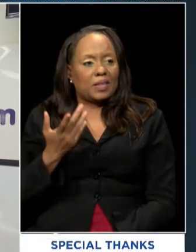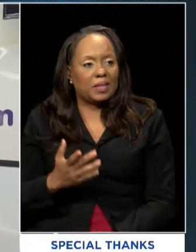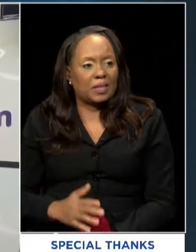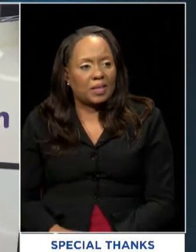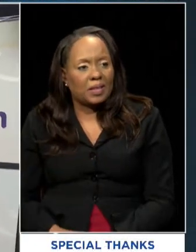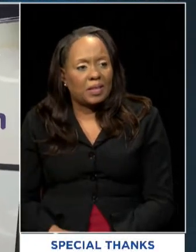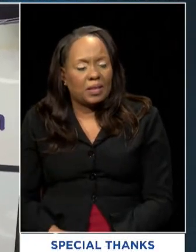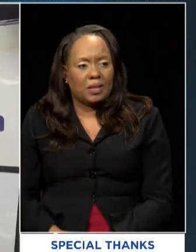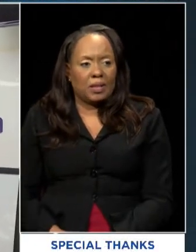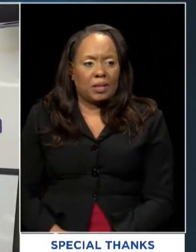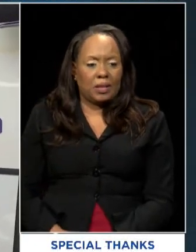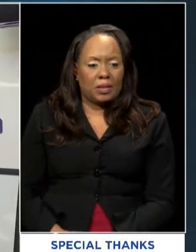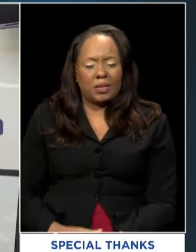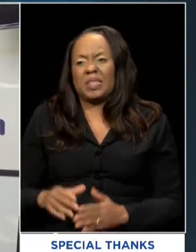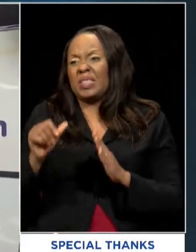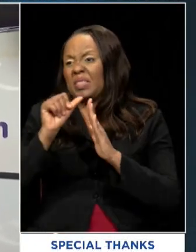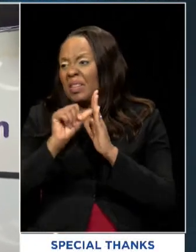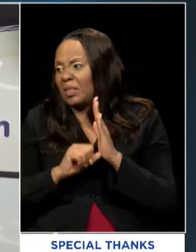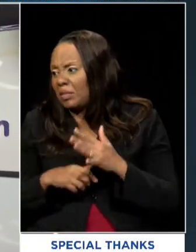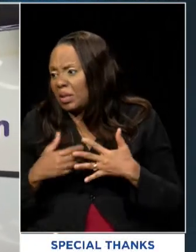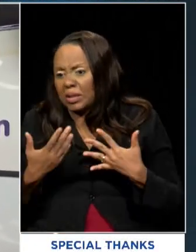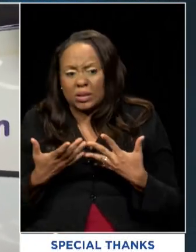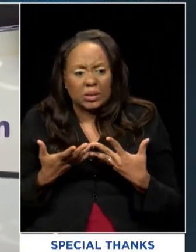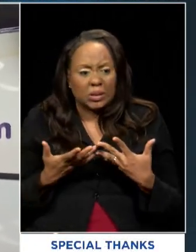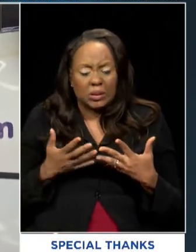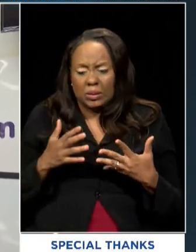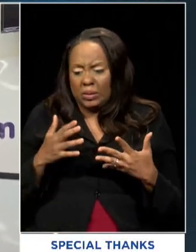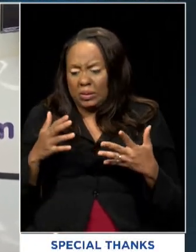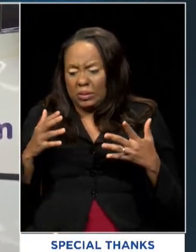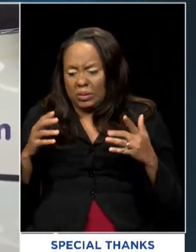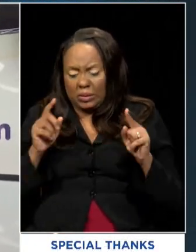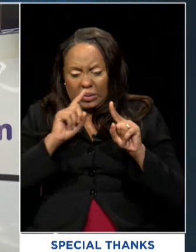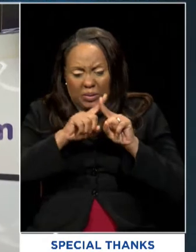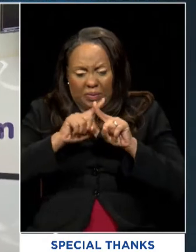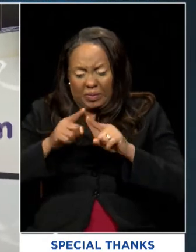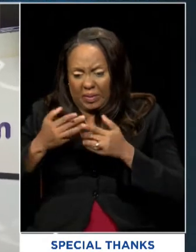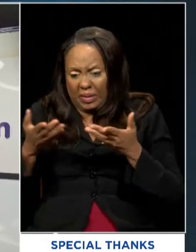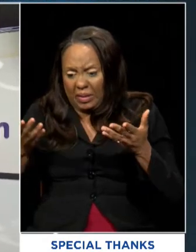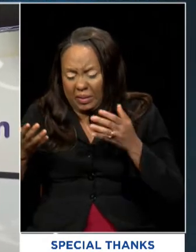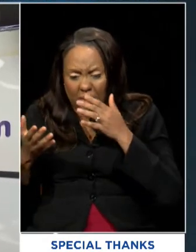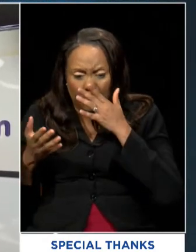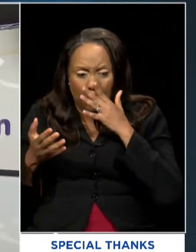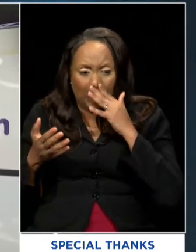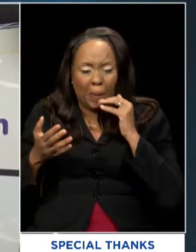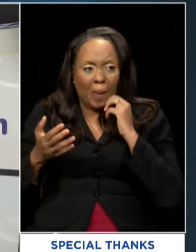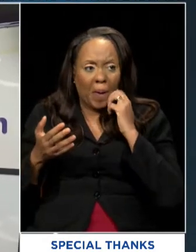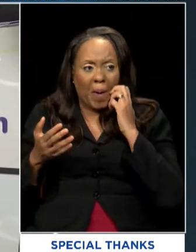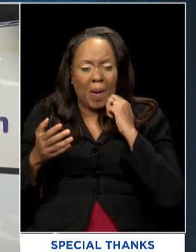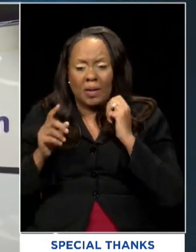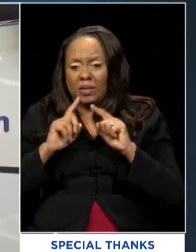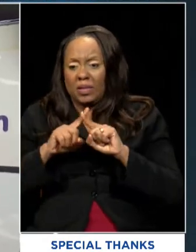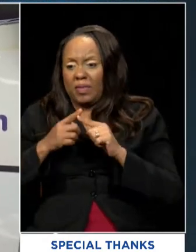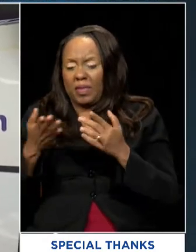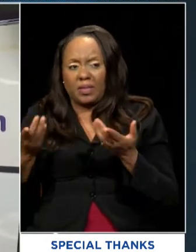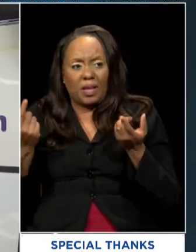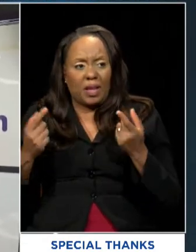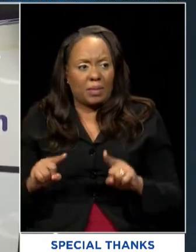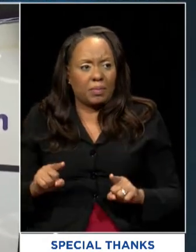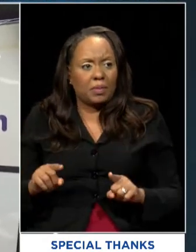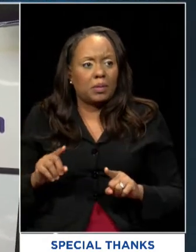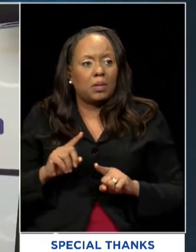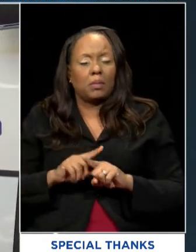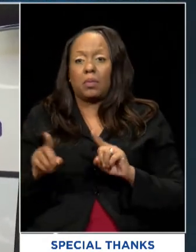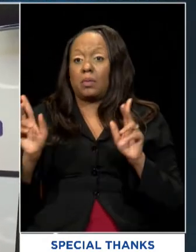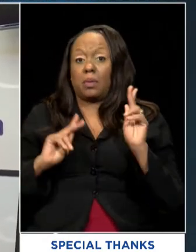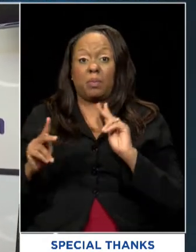stent and the bypass surgery and all of these fancy things that we can do in first world medicine. And people forget